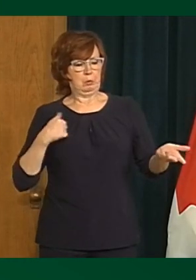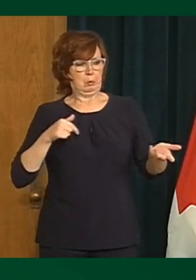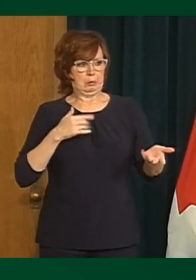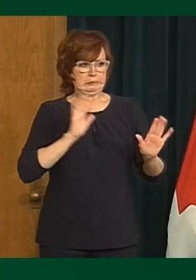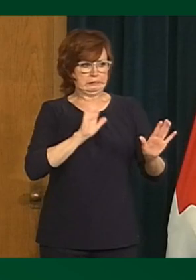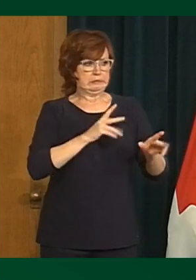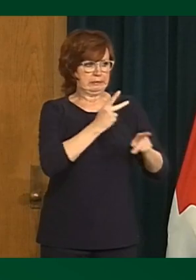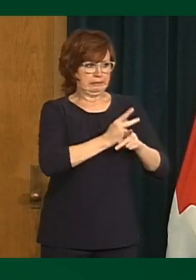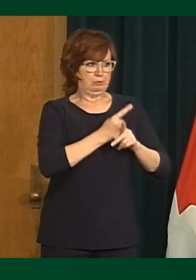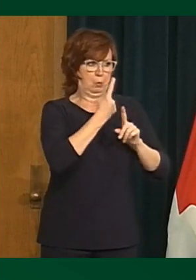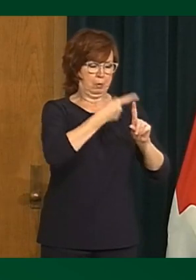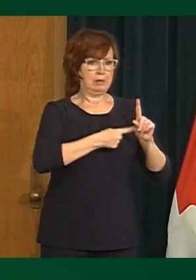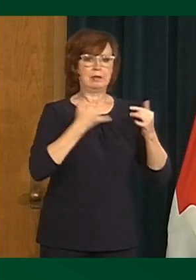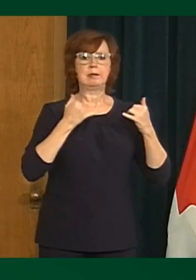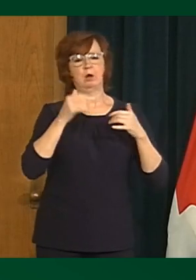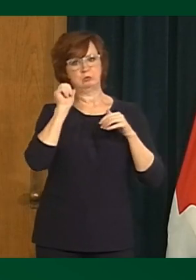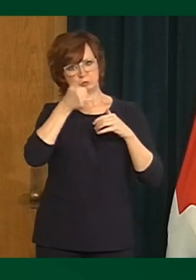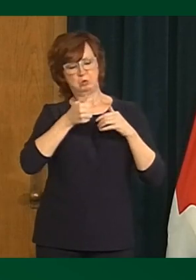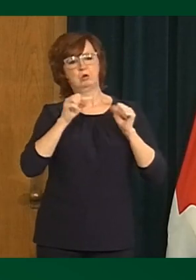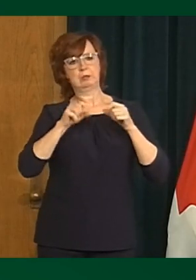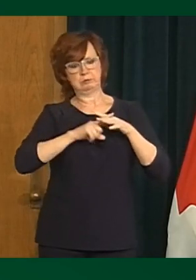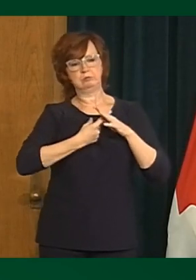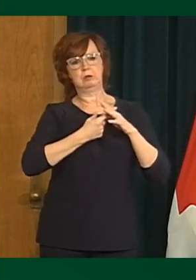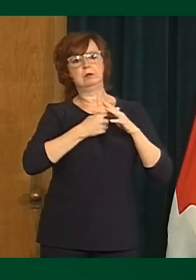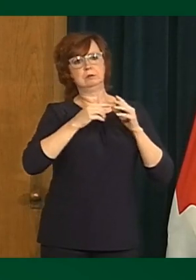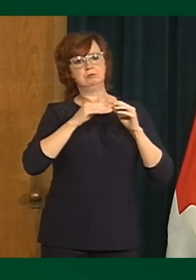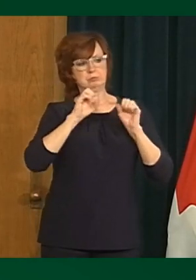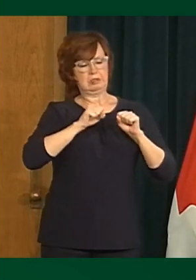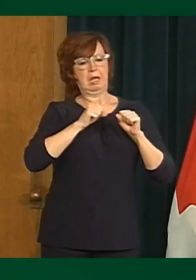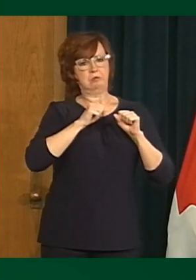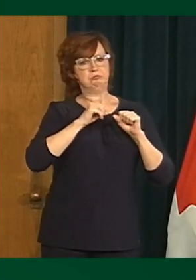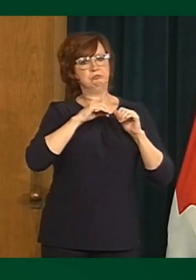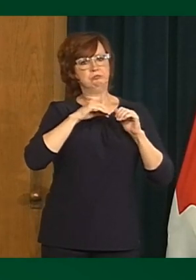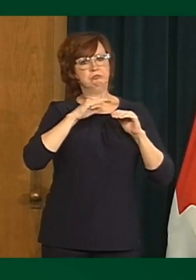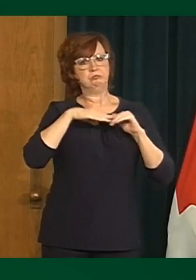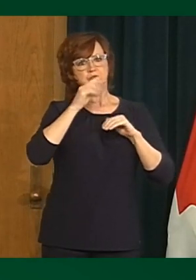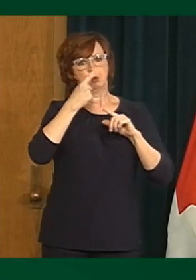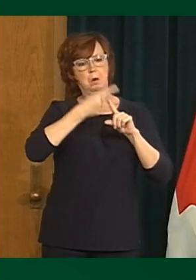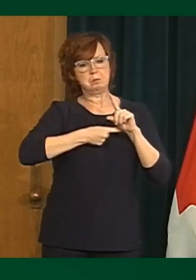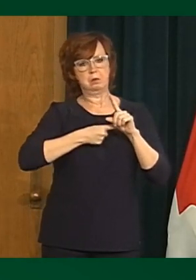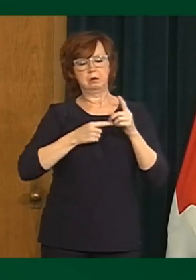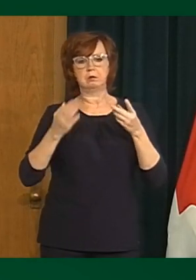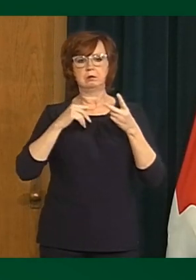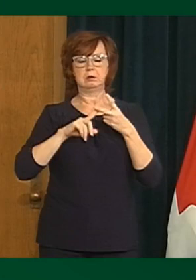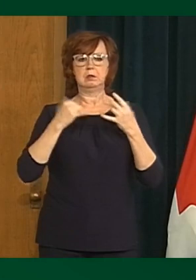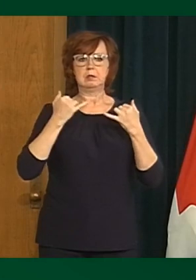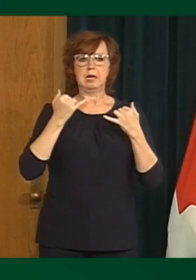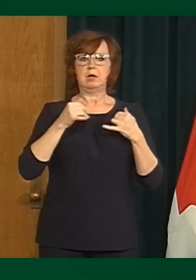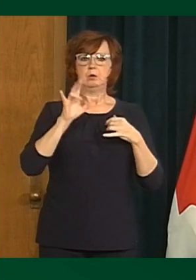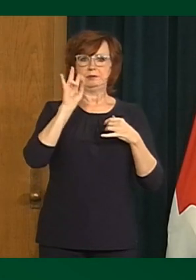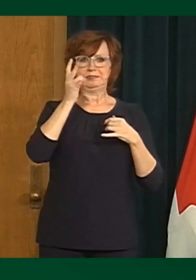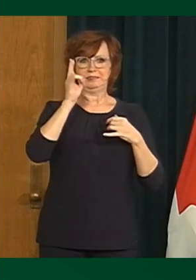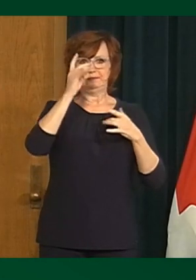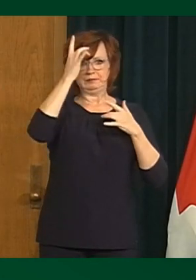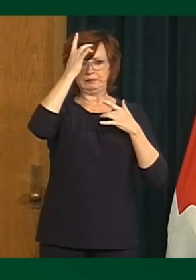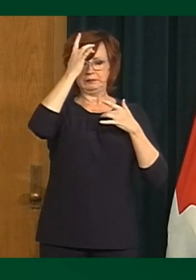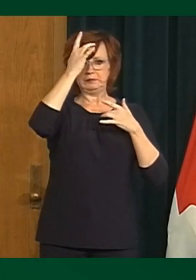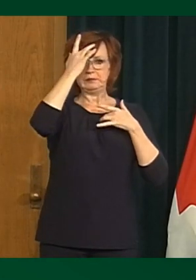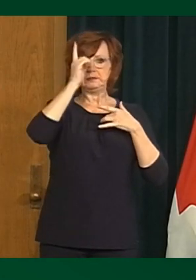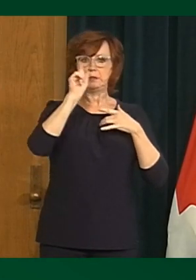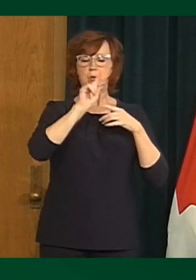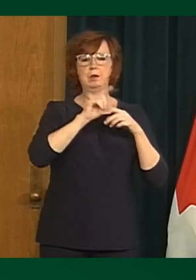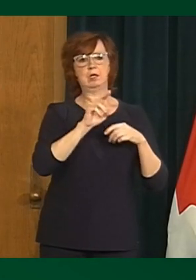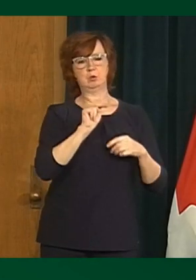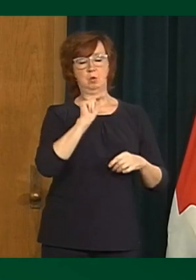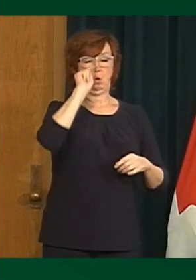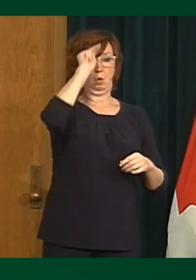improve. There are still 107 active cases in the far north, and virtually all of those cases are in the